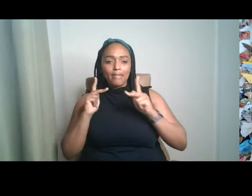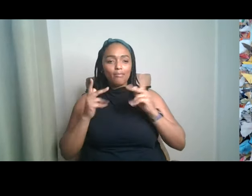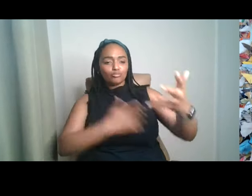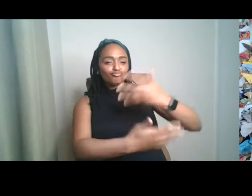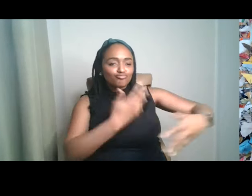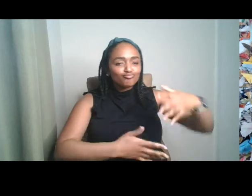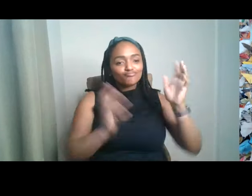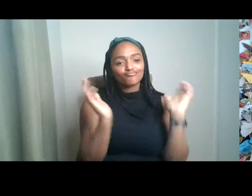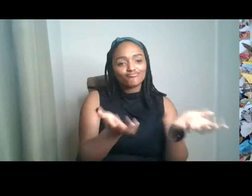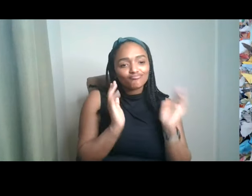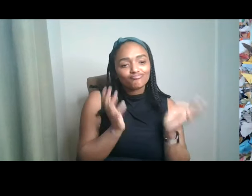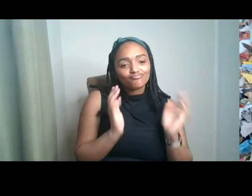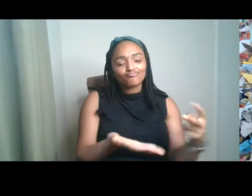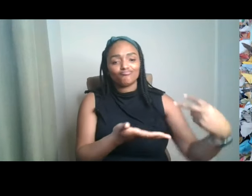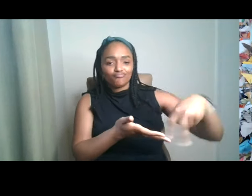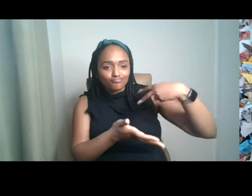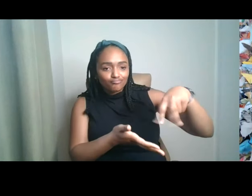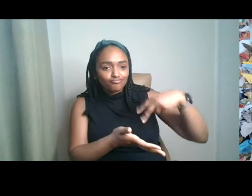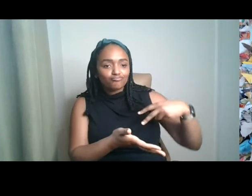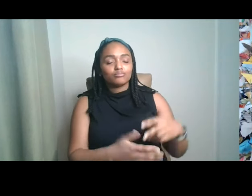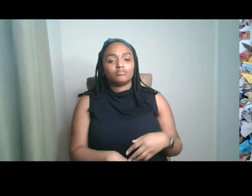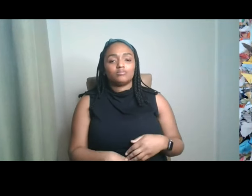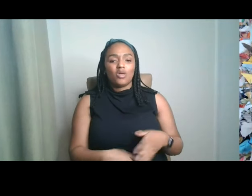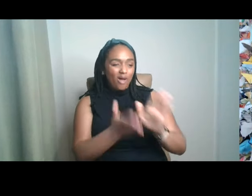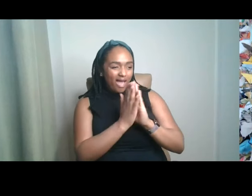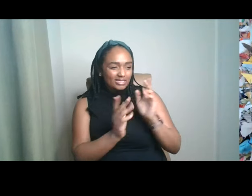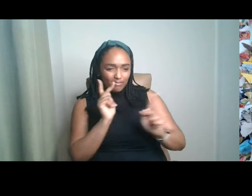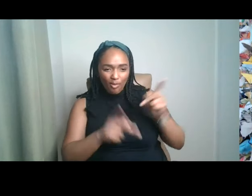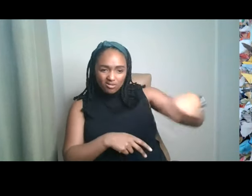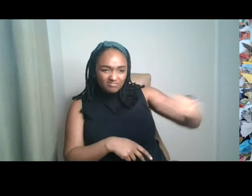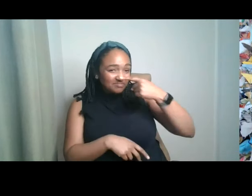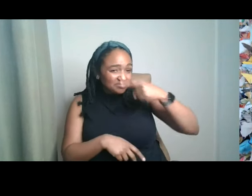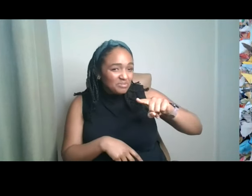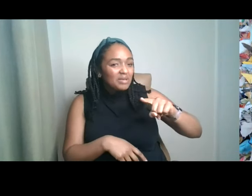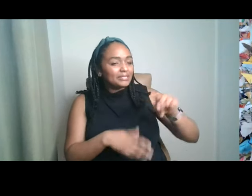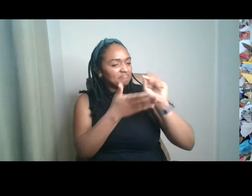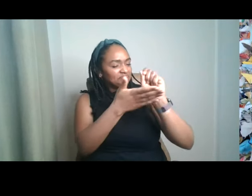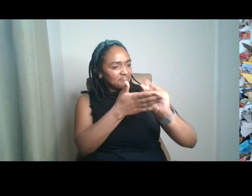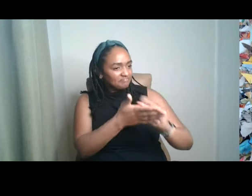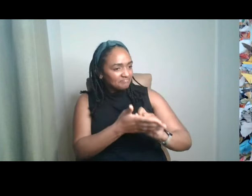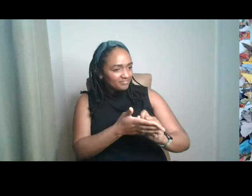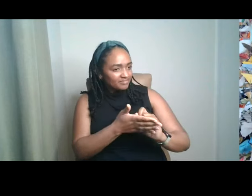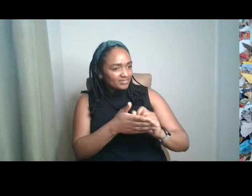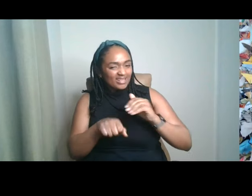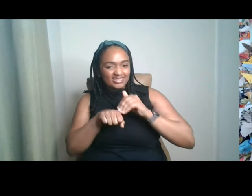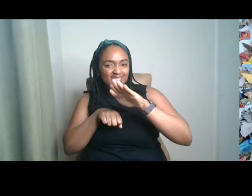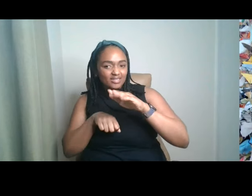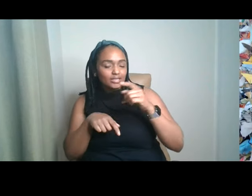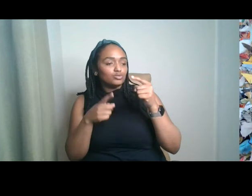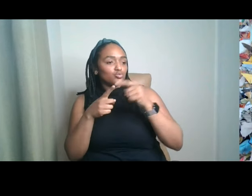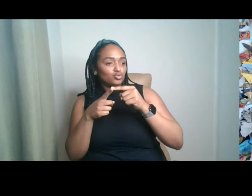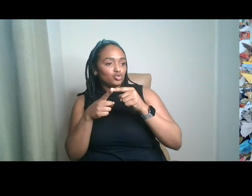and we asked people to send postcards to both kids in detention centers and their elected officials, and we helped people register to